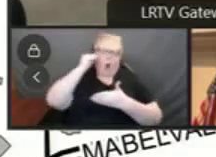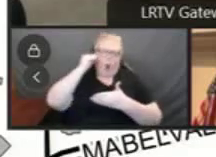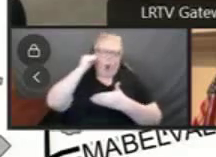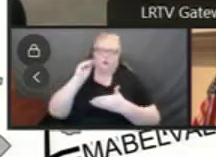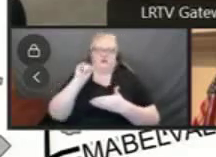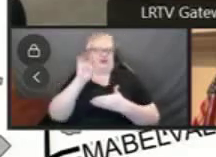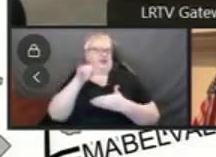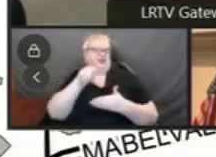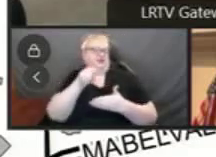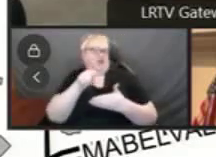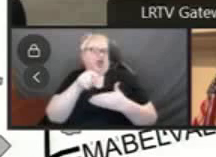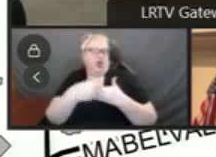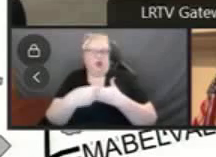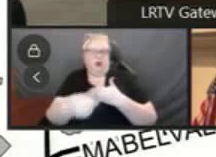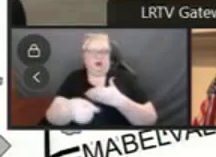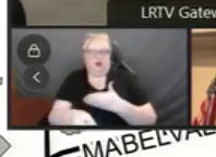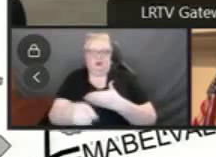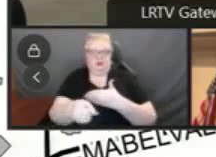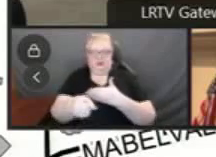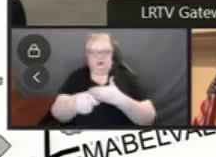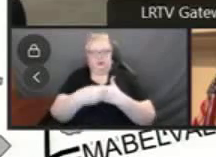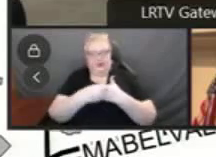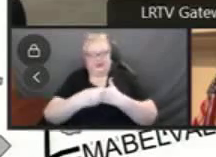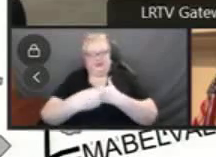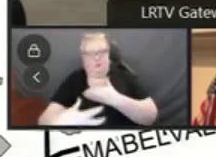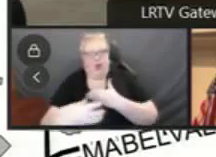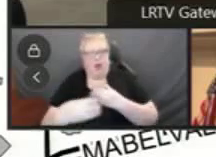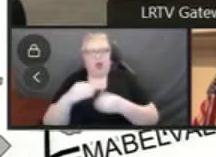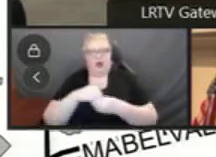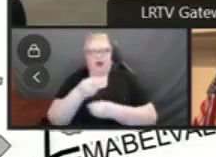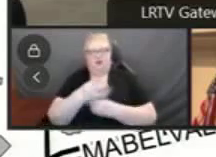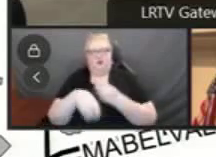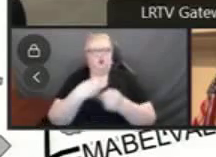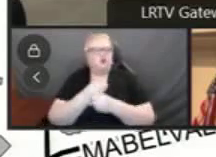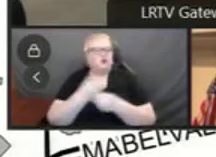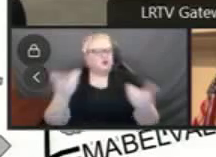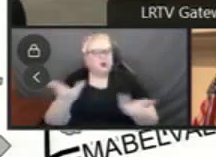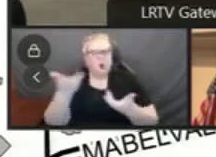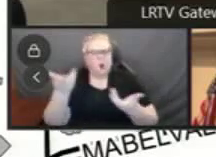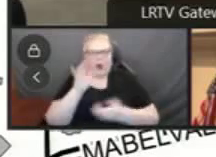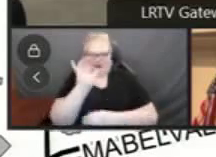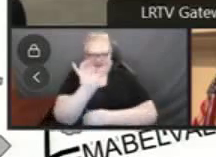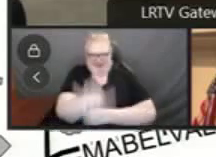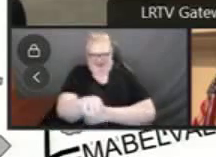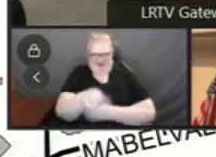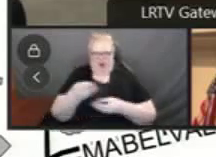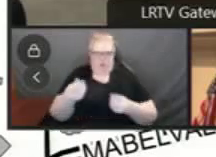I'm trying to pull a measurement, approximately. What is on that property now?